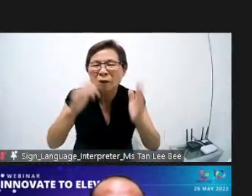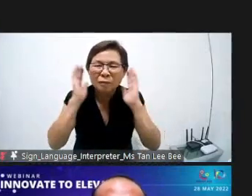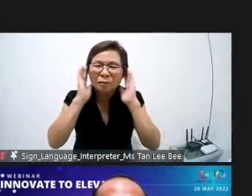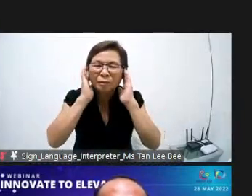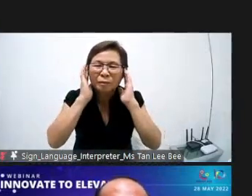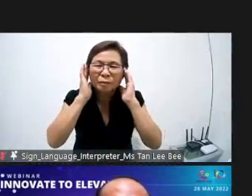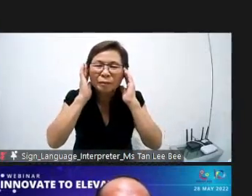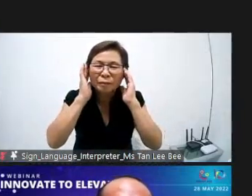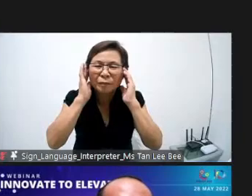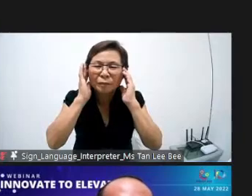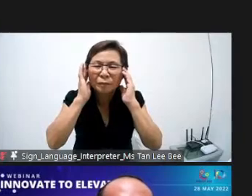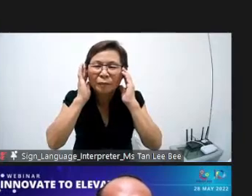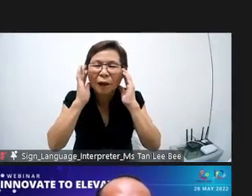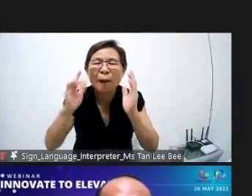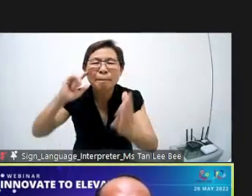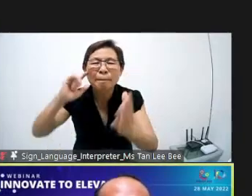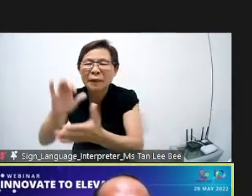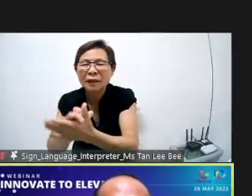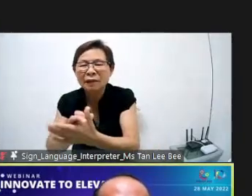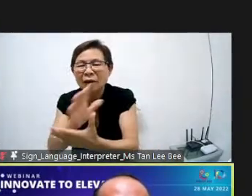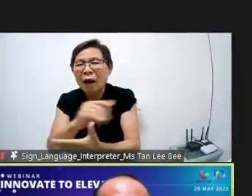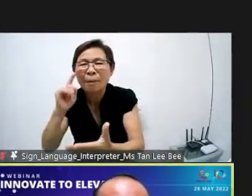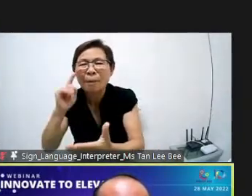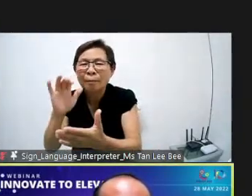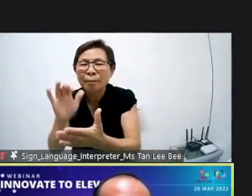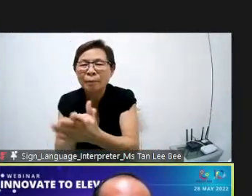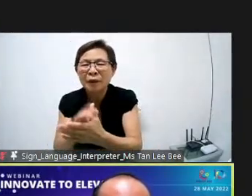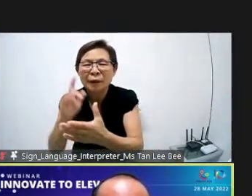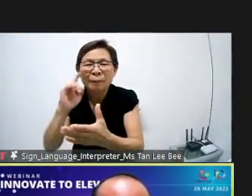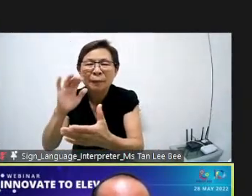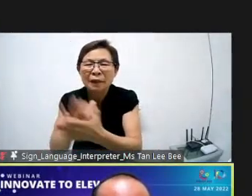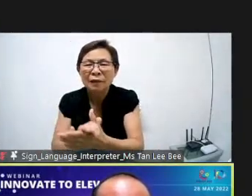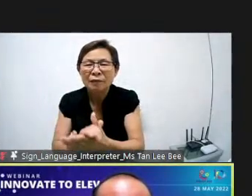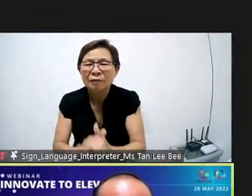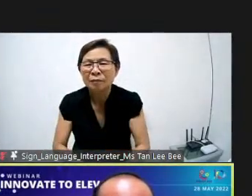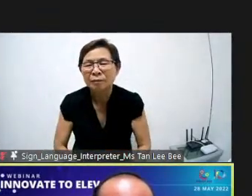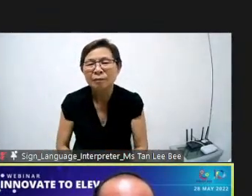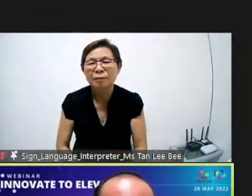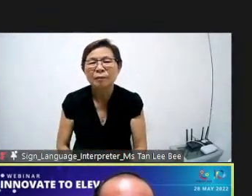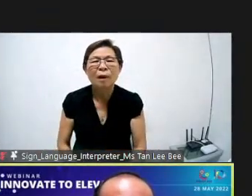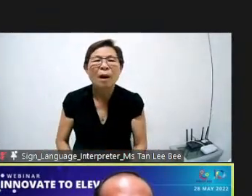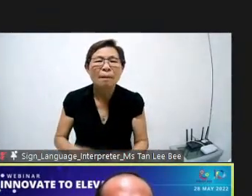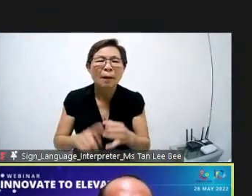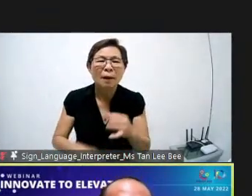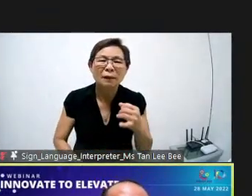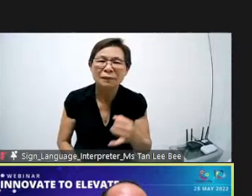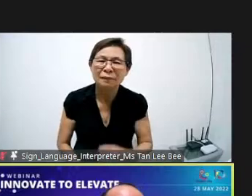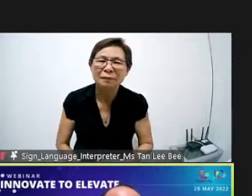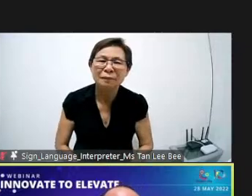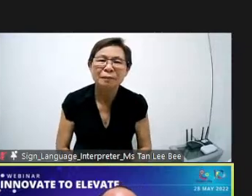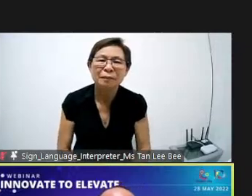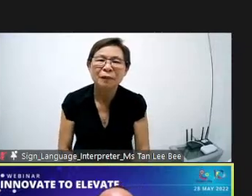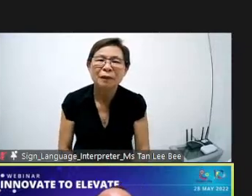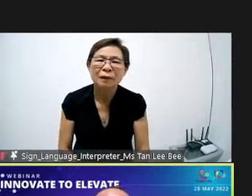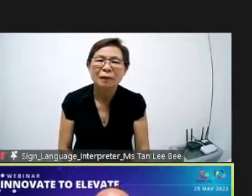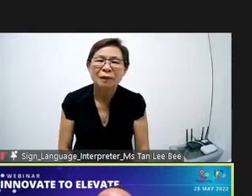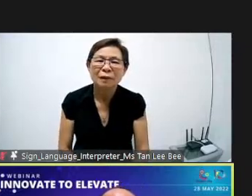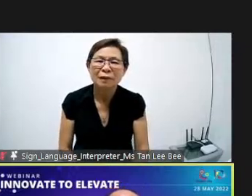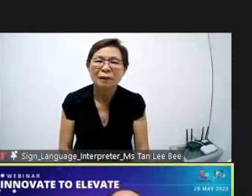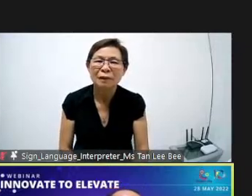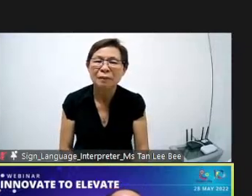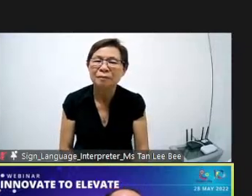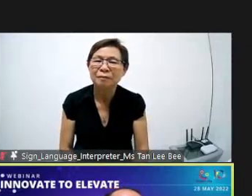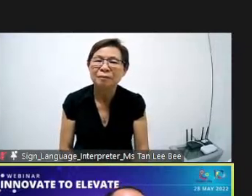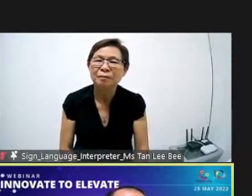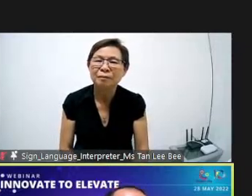believe of your Believe in yourself. Okay, next my last. Okay, a timeline for my campus